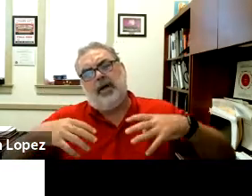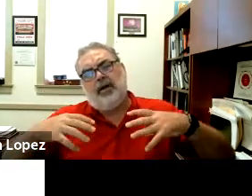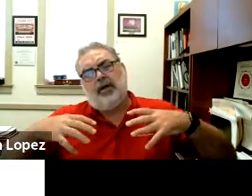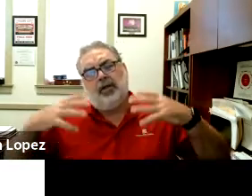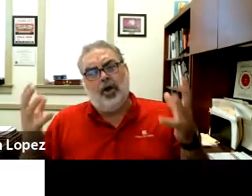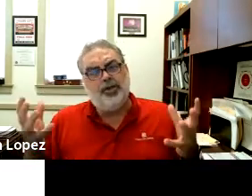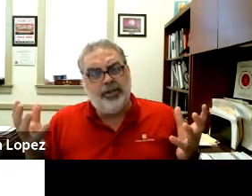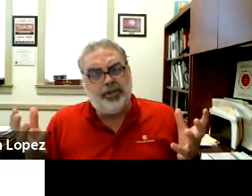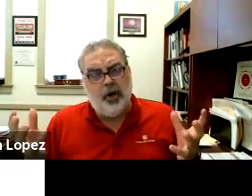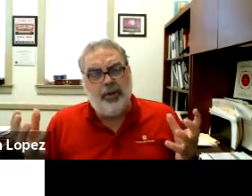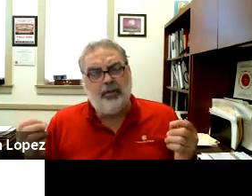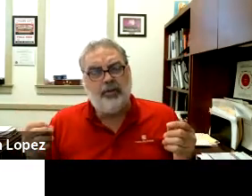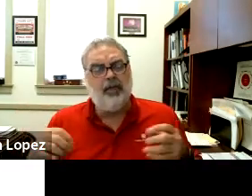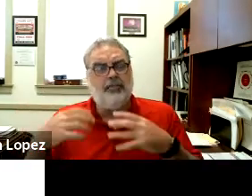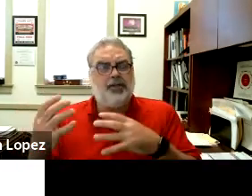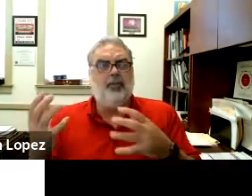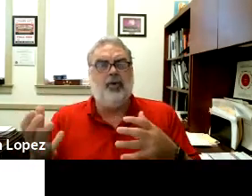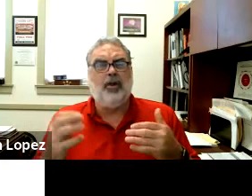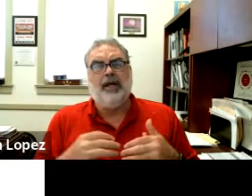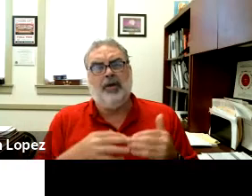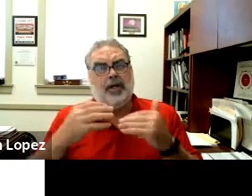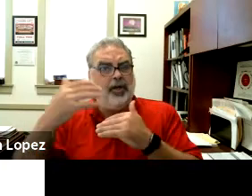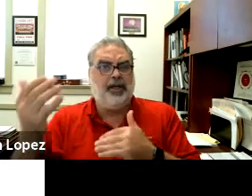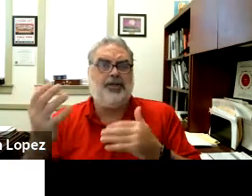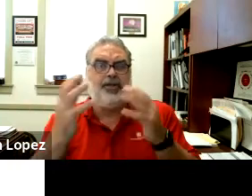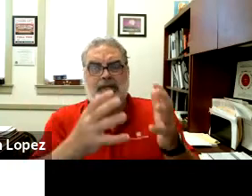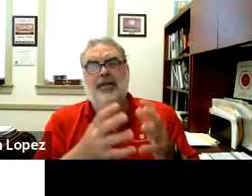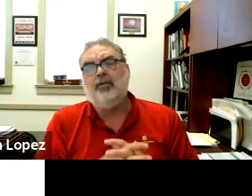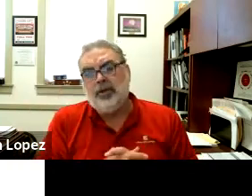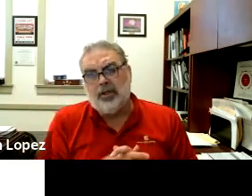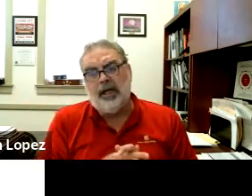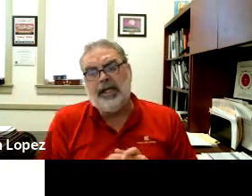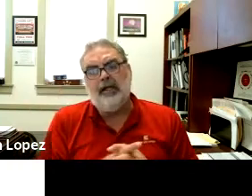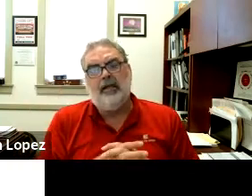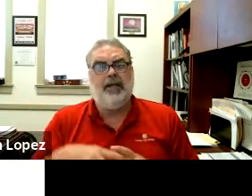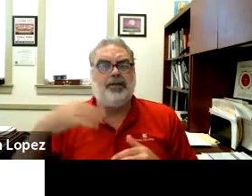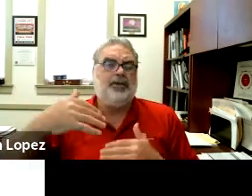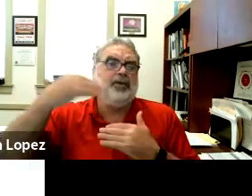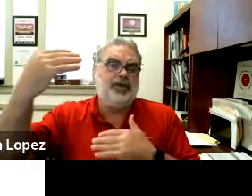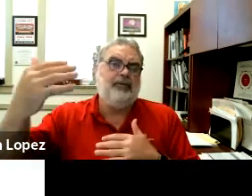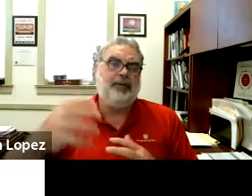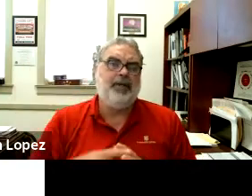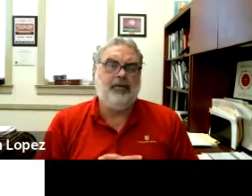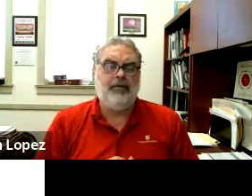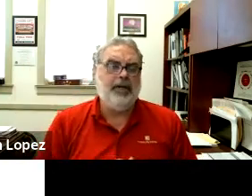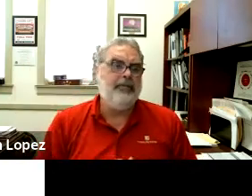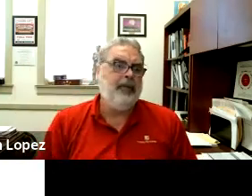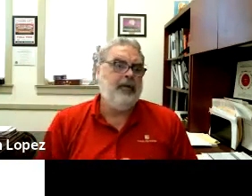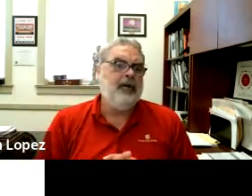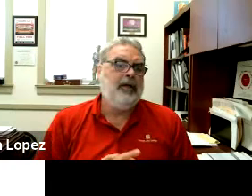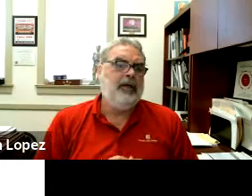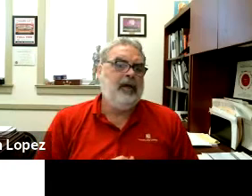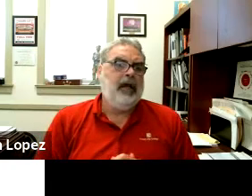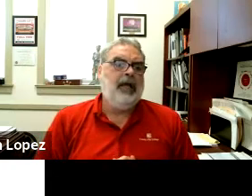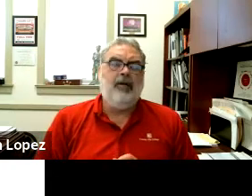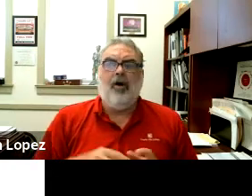goals that are larger in scope. They look much more like what an accreditation standard would look like, right? Trying to achieve a particular thing,